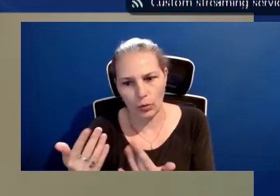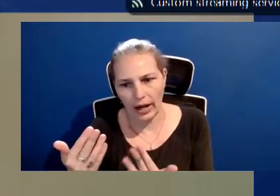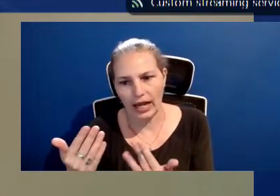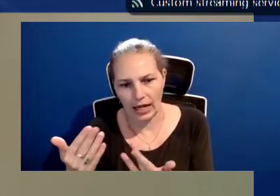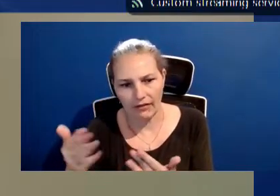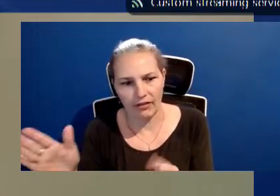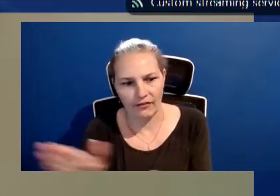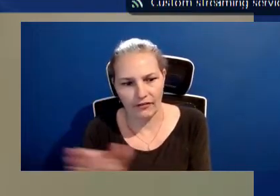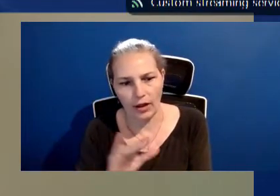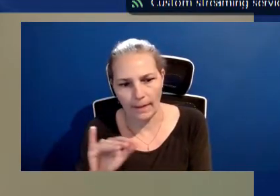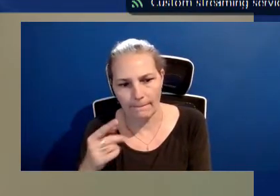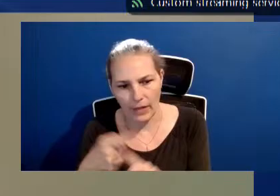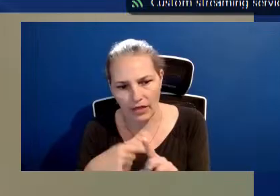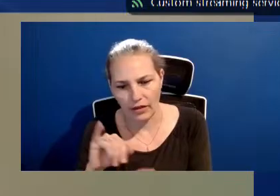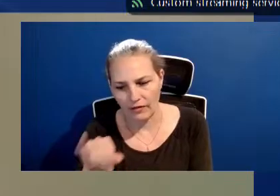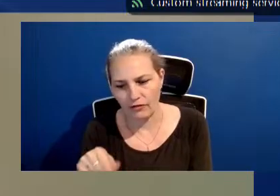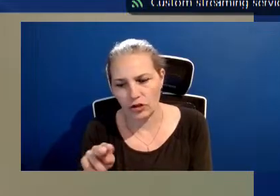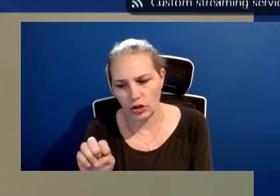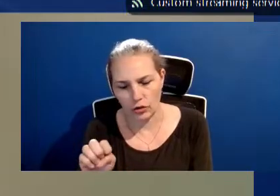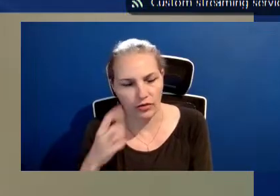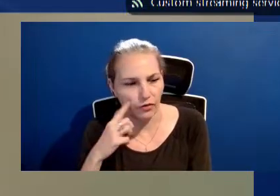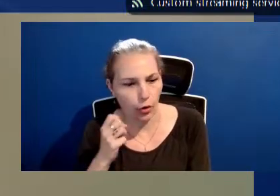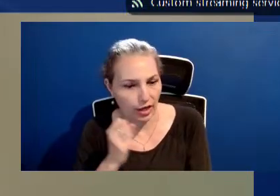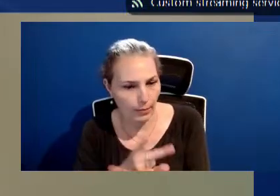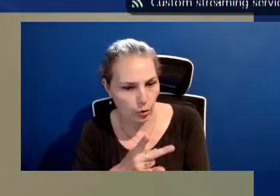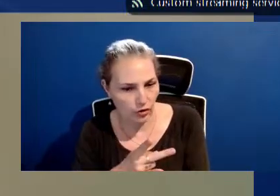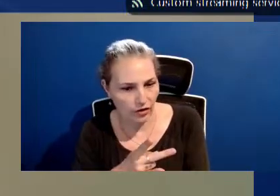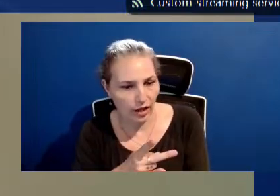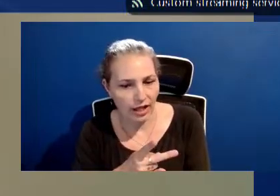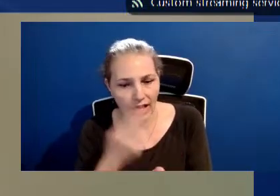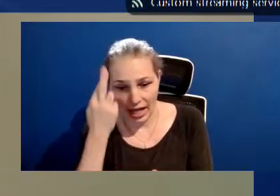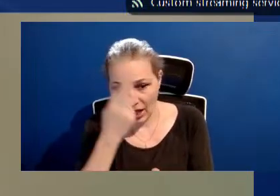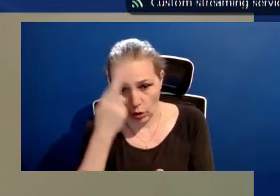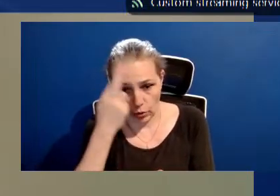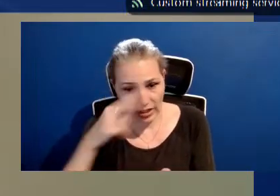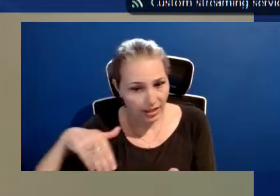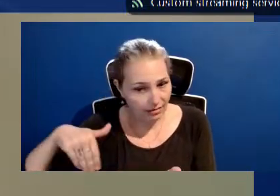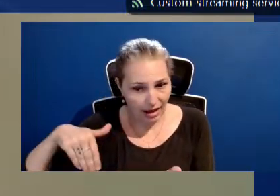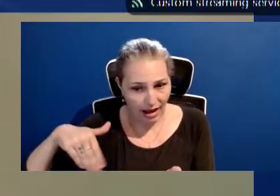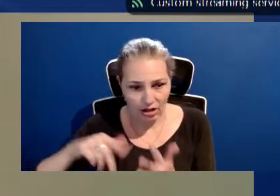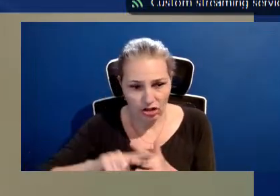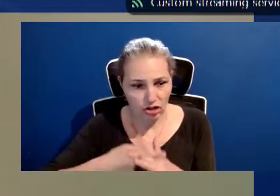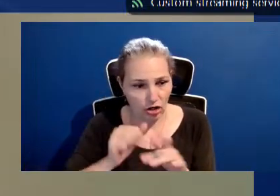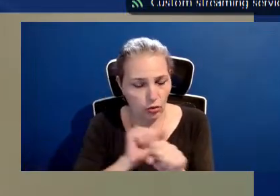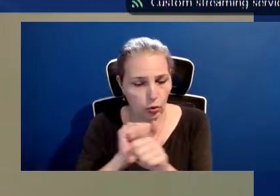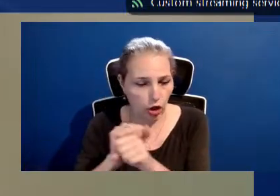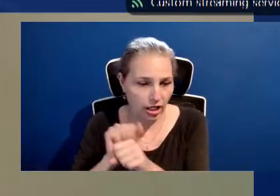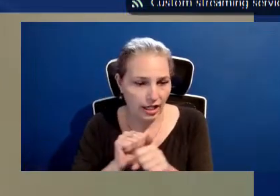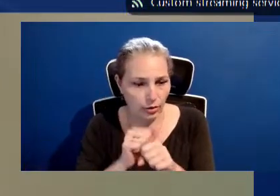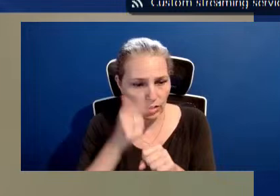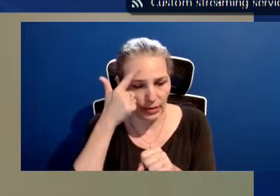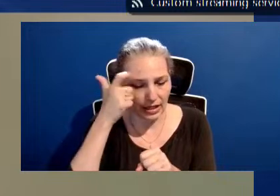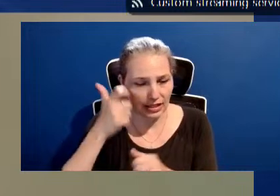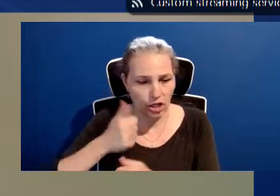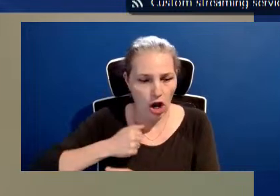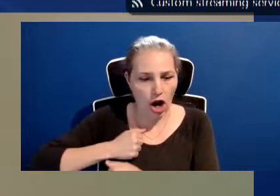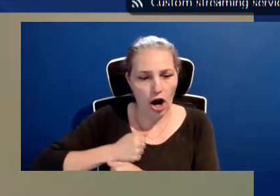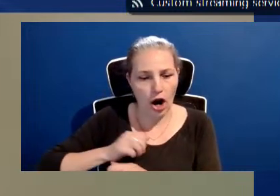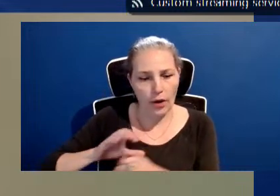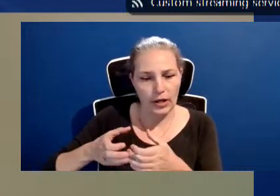June. Part of the reason why they hadn't begun the work is that Army Corps would